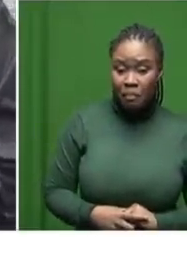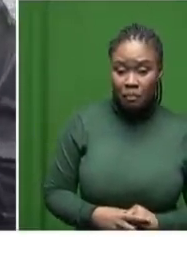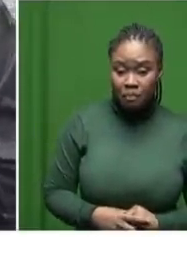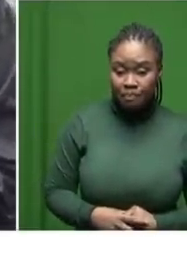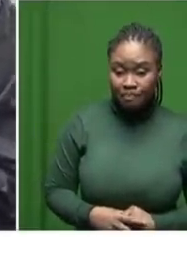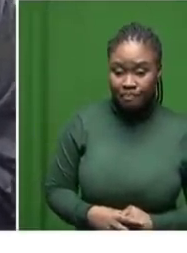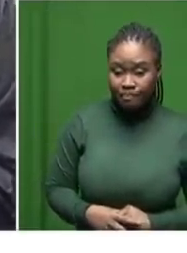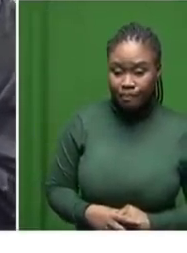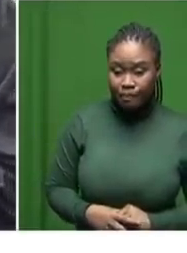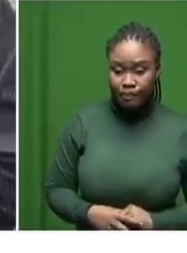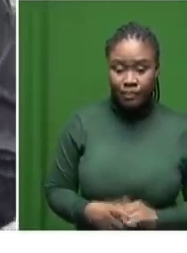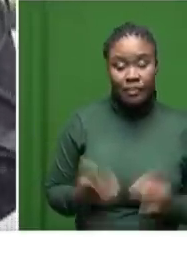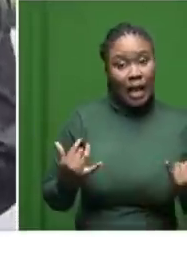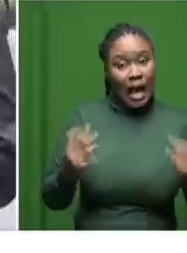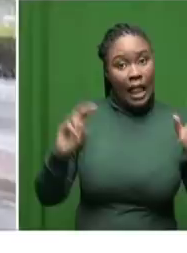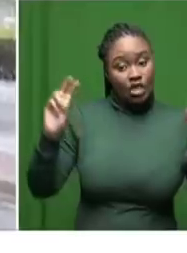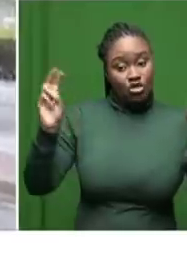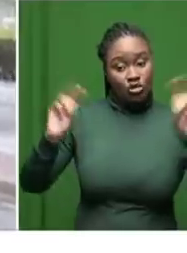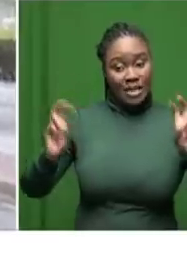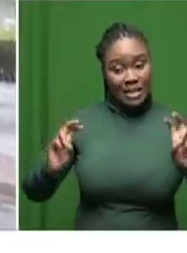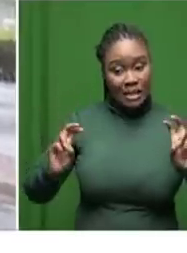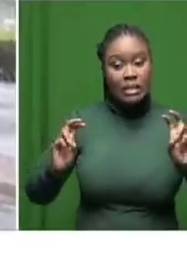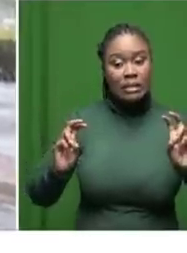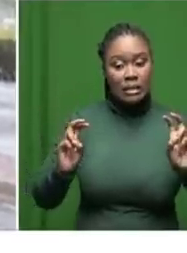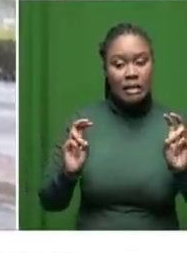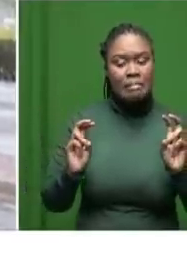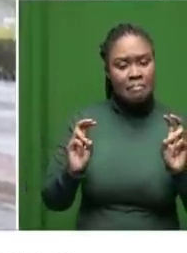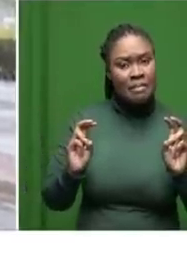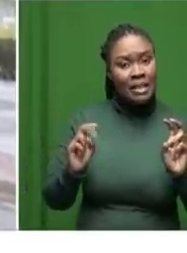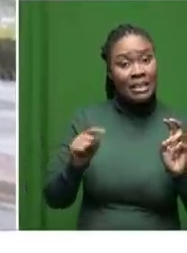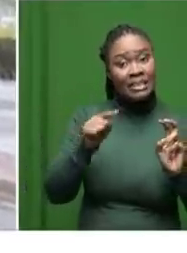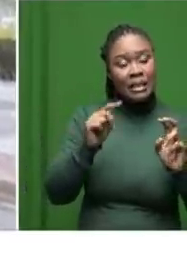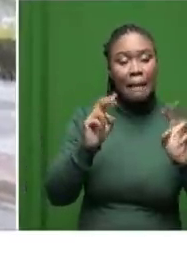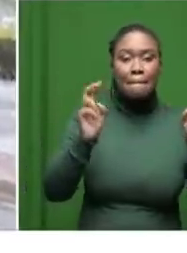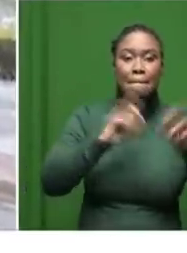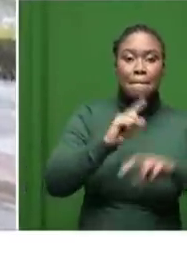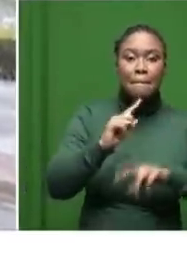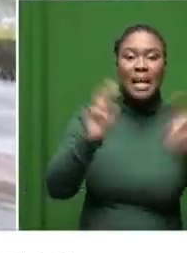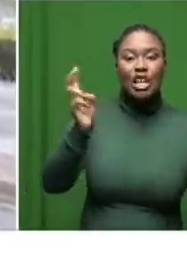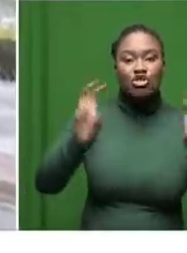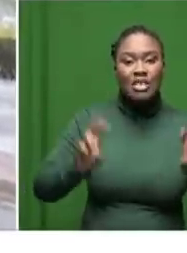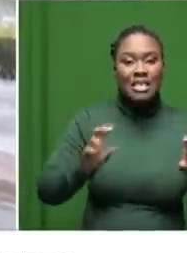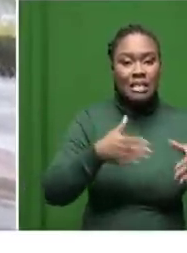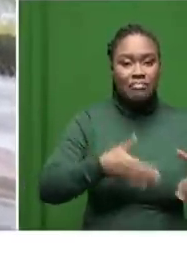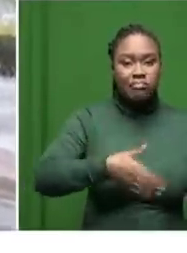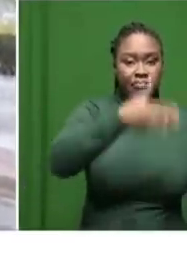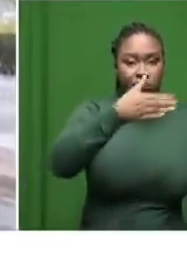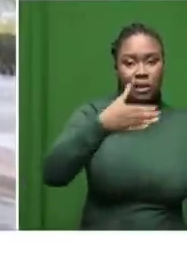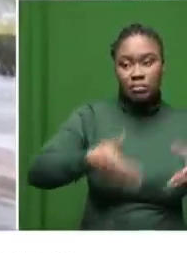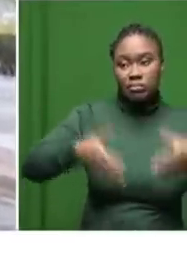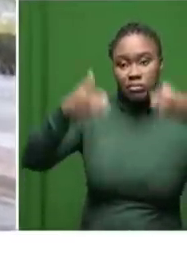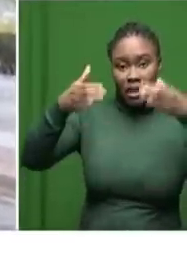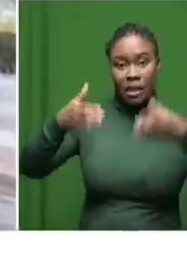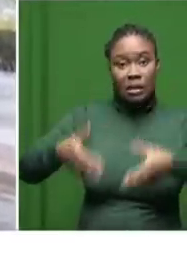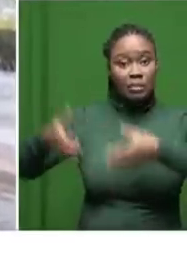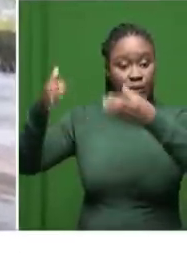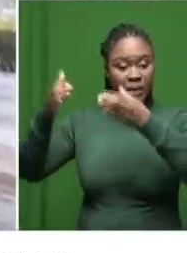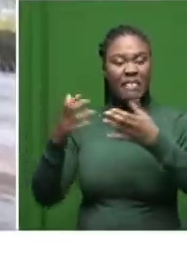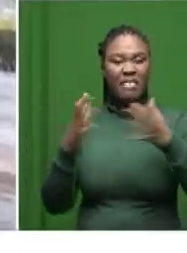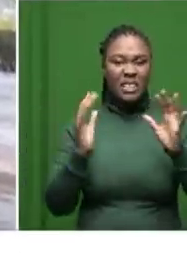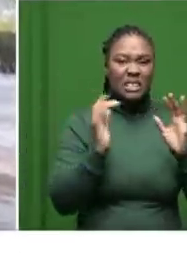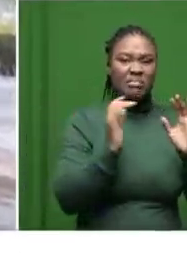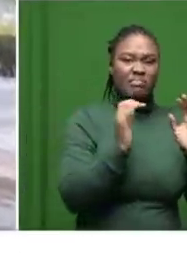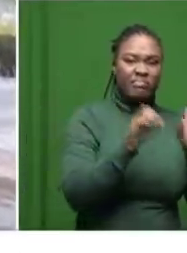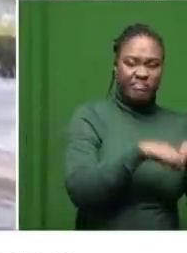When it comes to the electricity part, some power stations basically blew during the week, and residents,